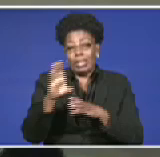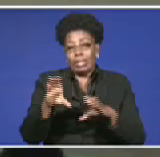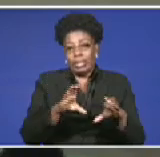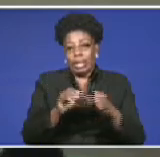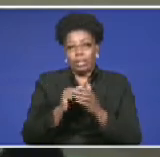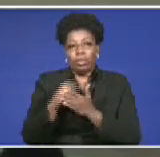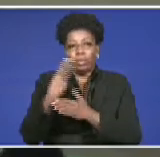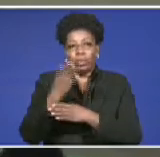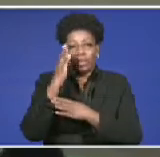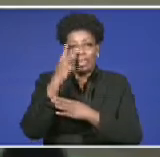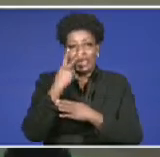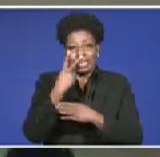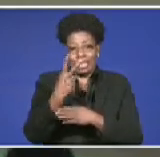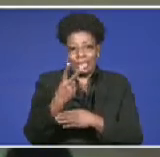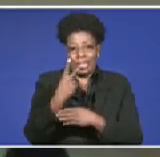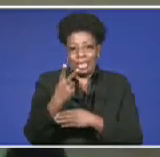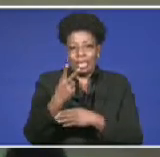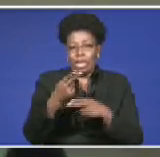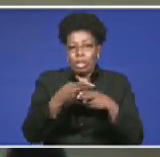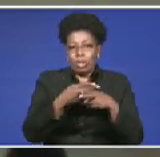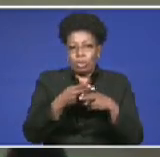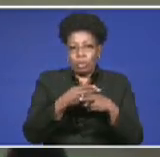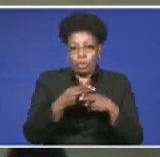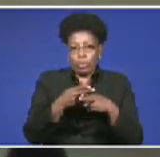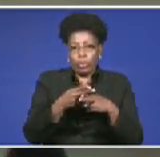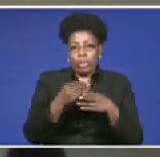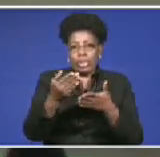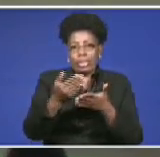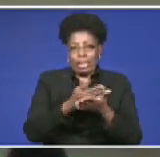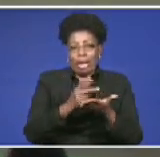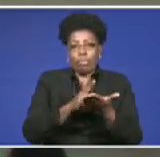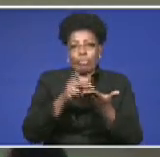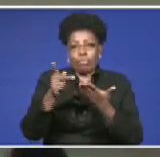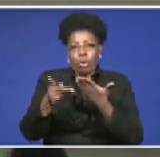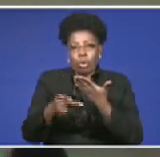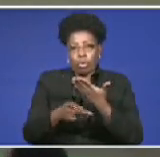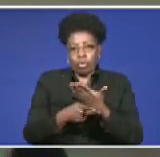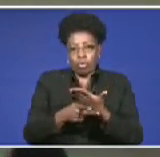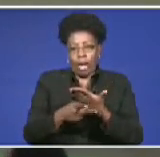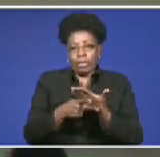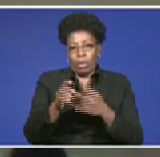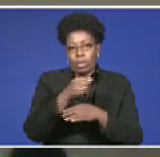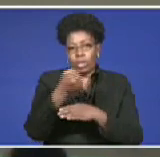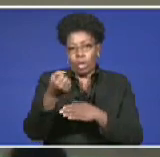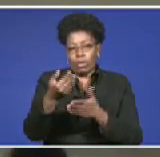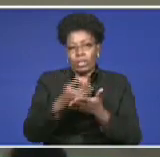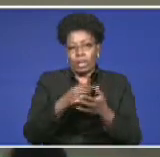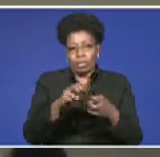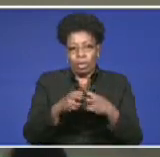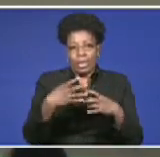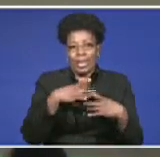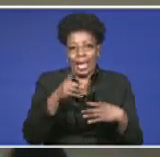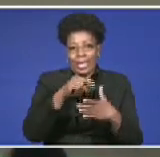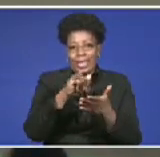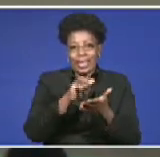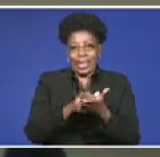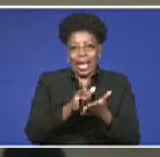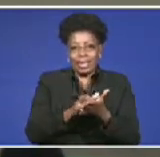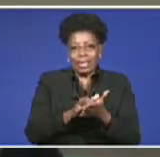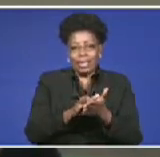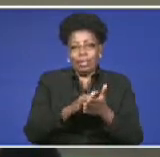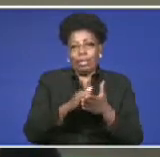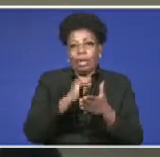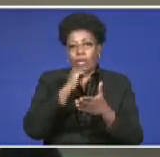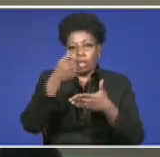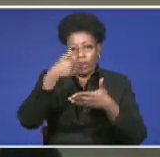will see us unveil very soon several programs that will address issues like that. I don't want to go into those details